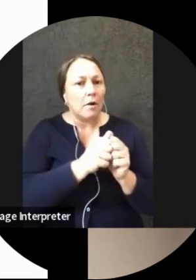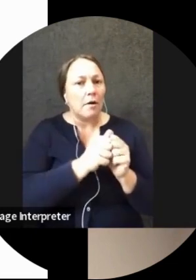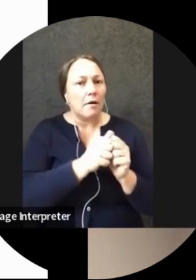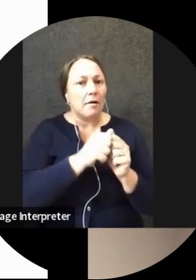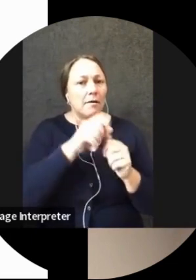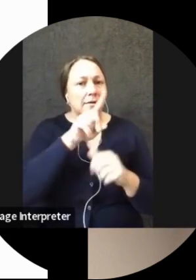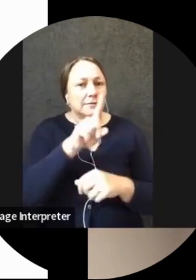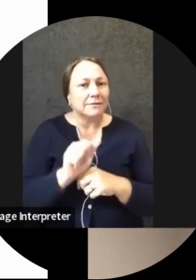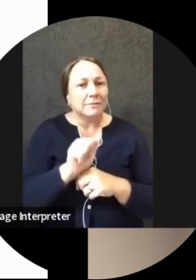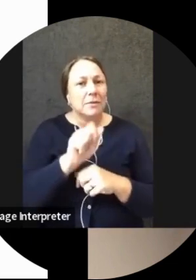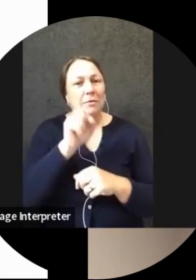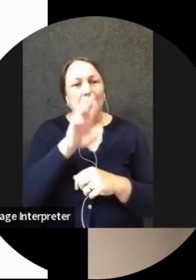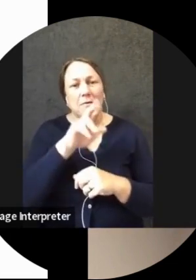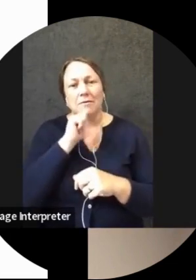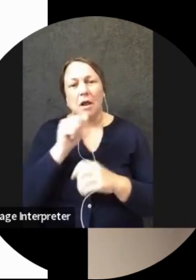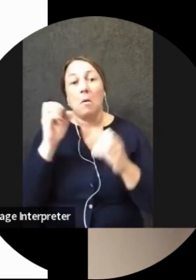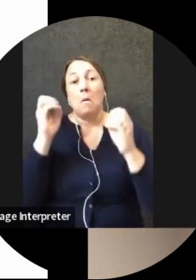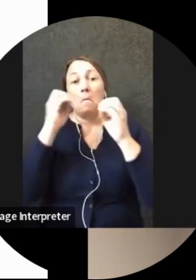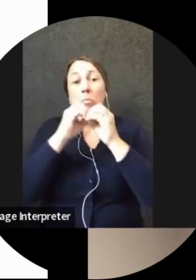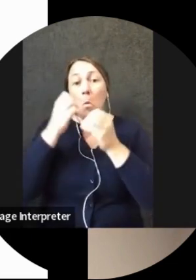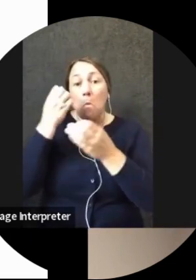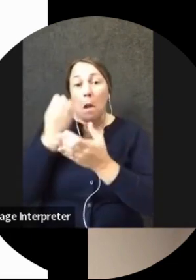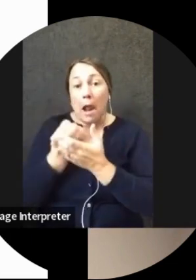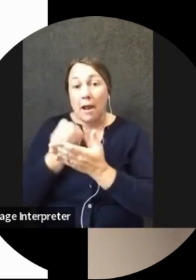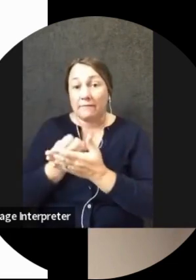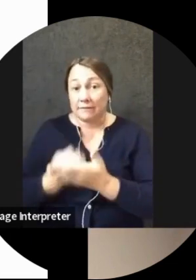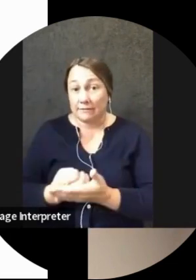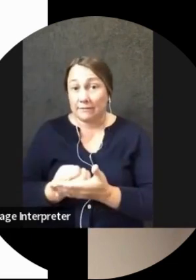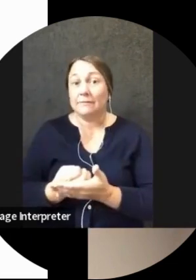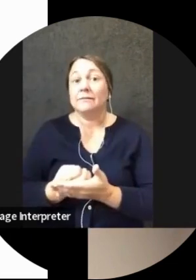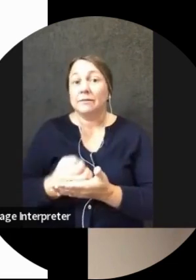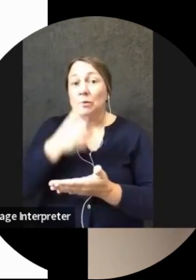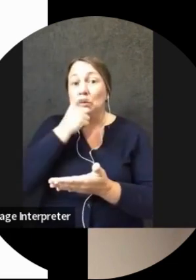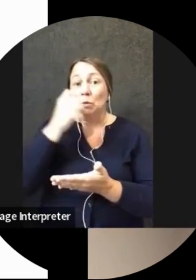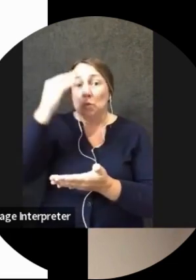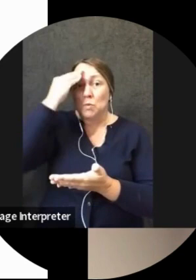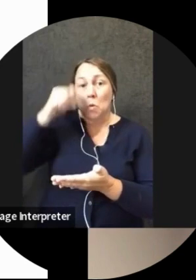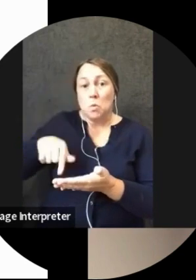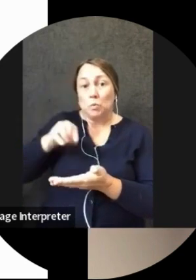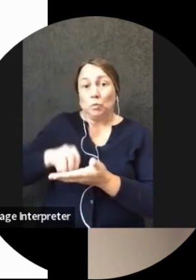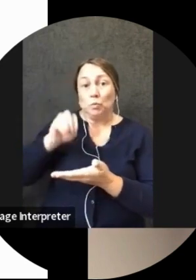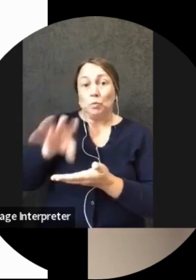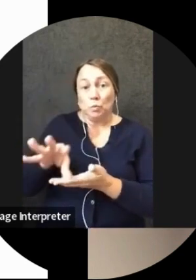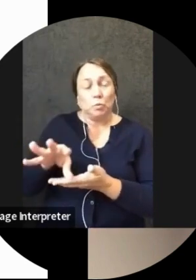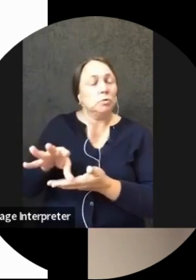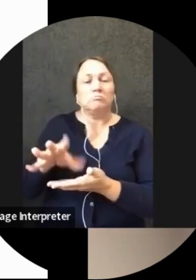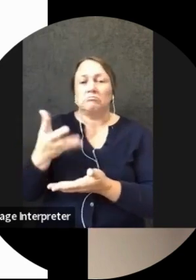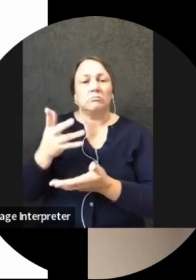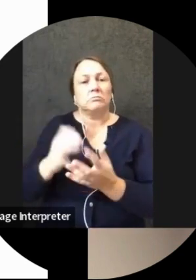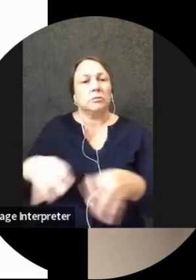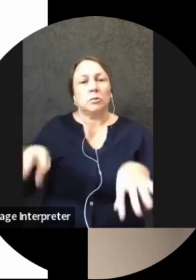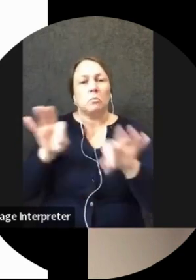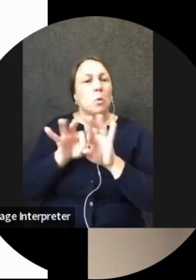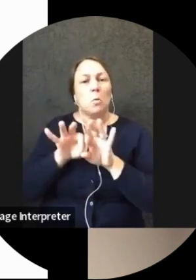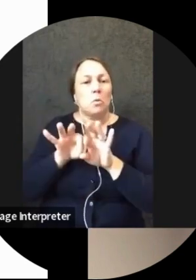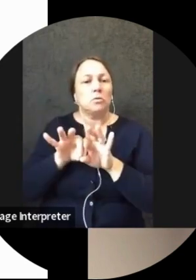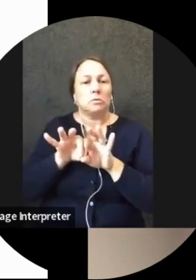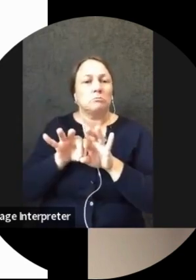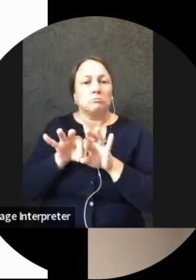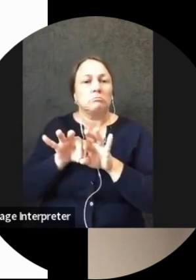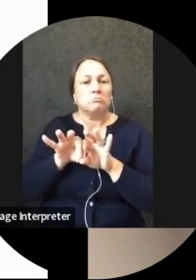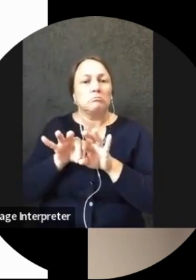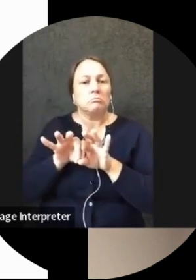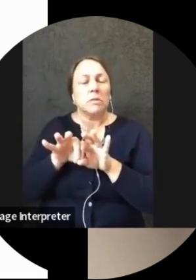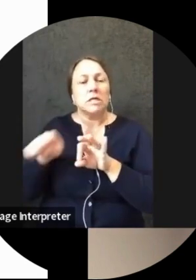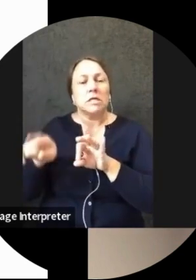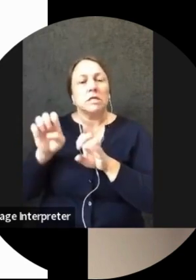more evidence you have, if you have someone who's working with the student outside of school, come to the meeting, that's important. It is